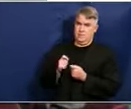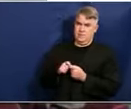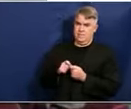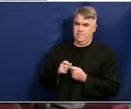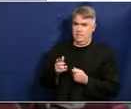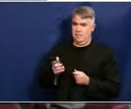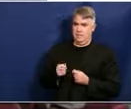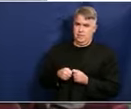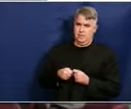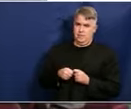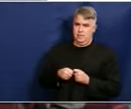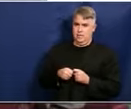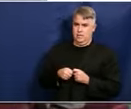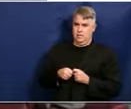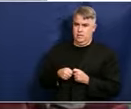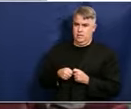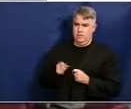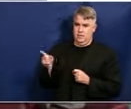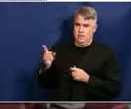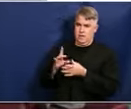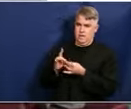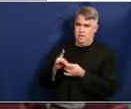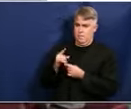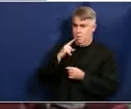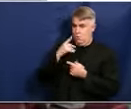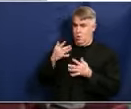pre-existing conditions in San Diego County?